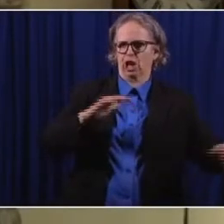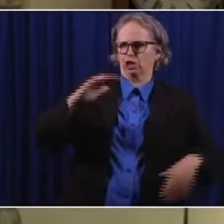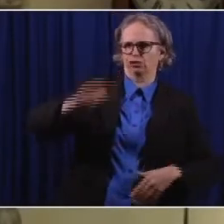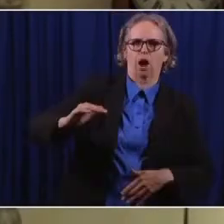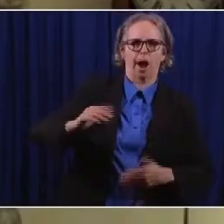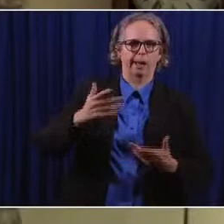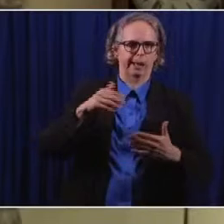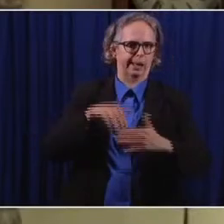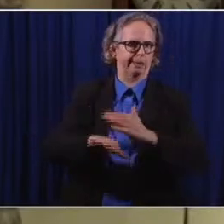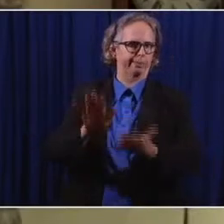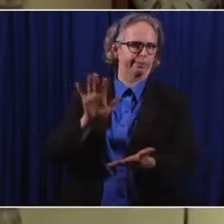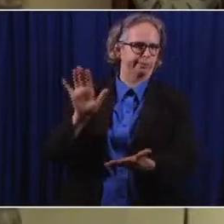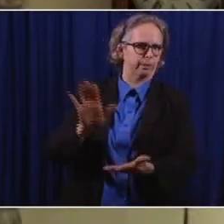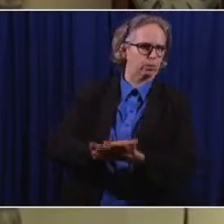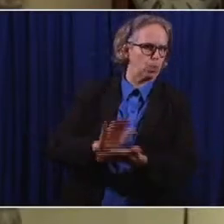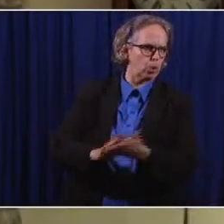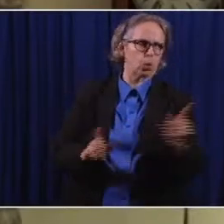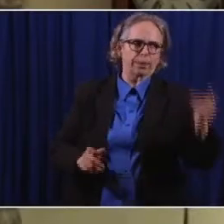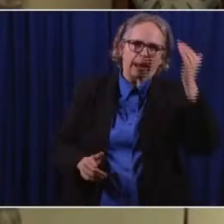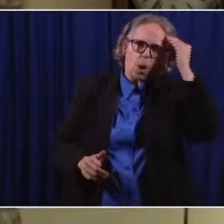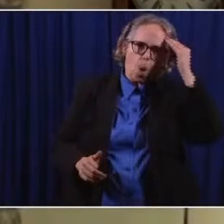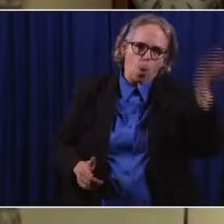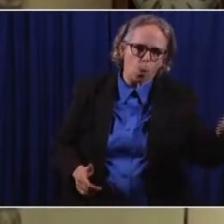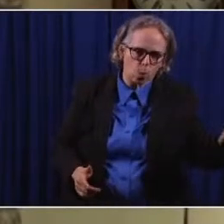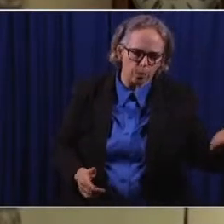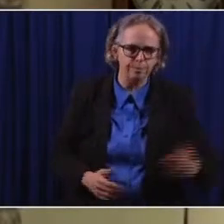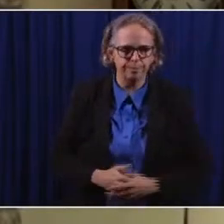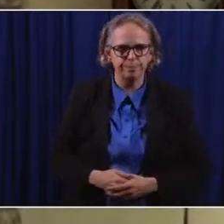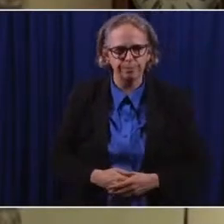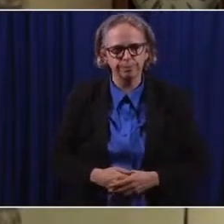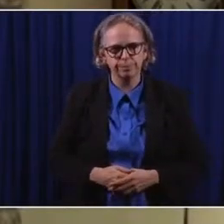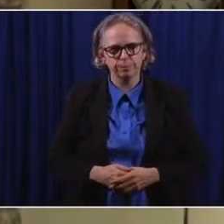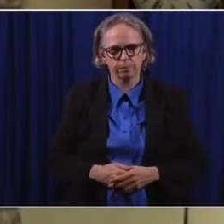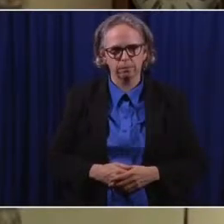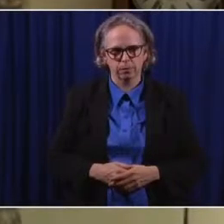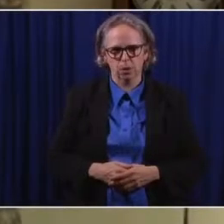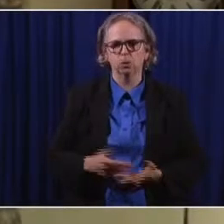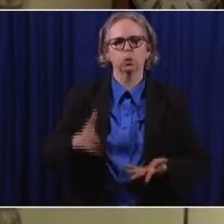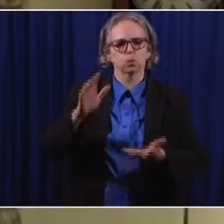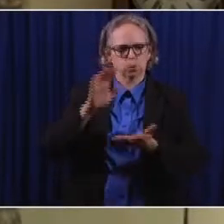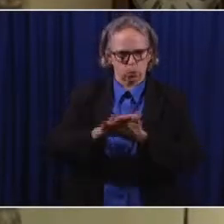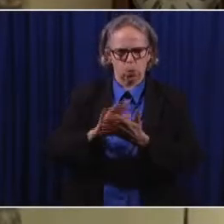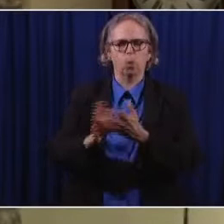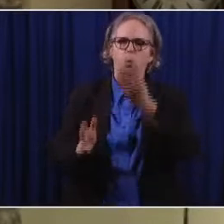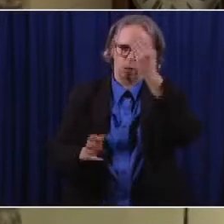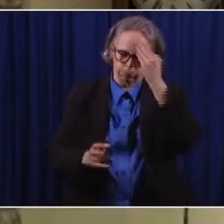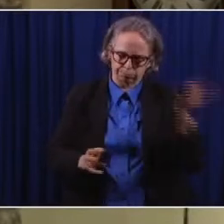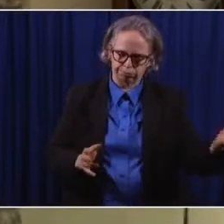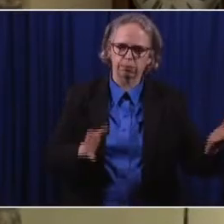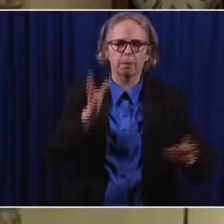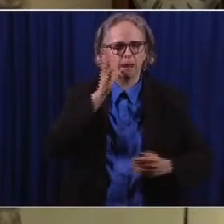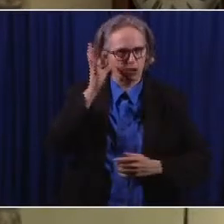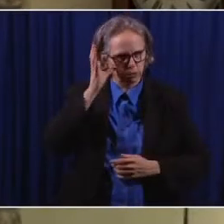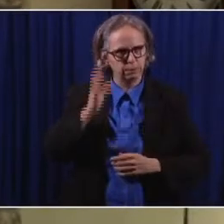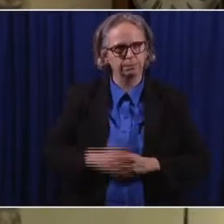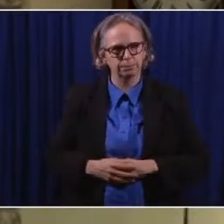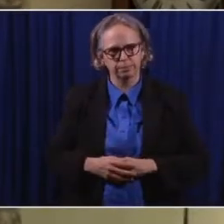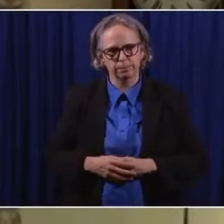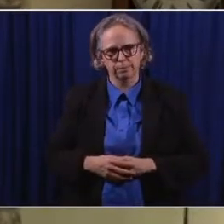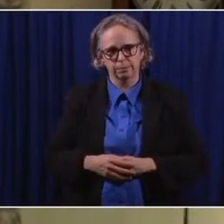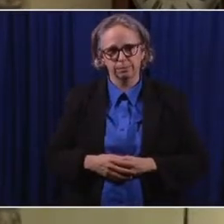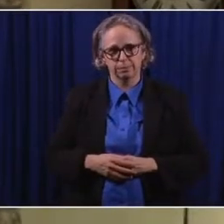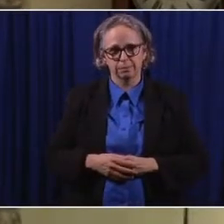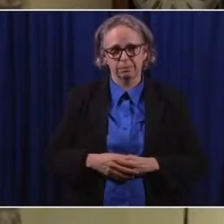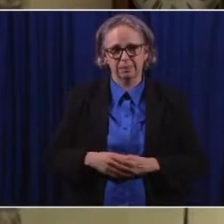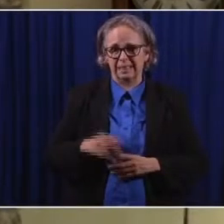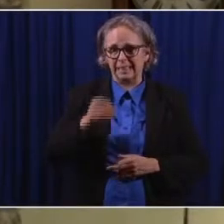people that should be contacted. And to my knowledge, are being contacted by our schools. Second, you have a child in that building, and there's some